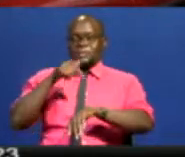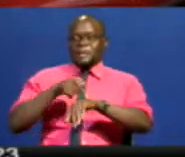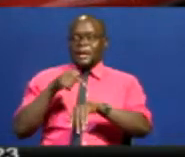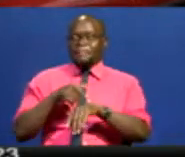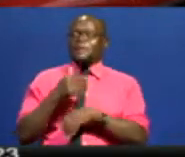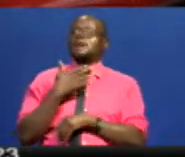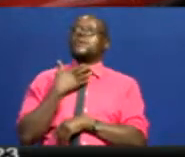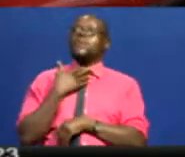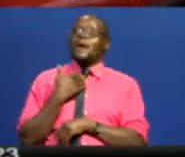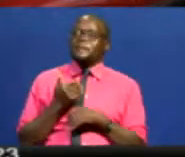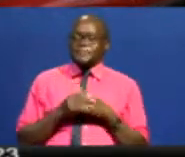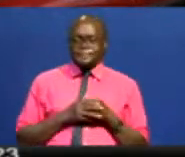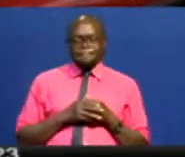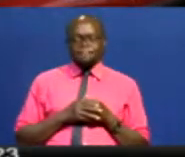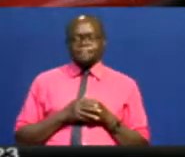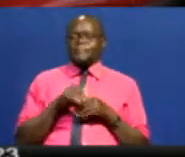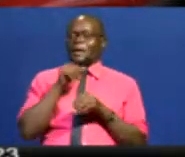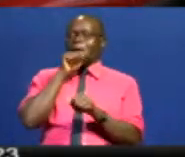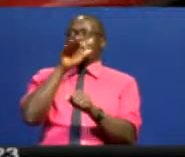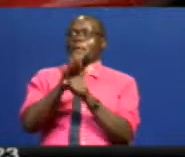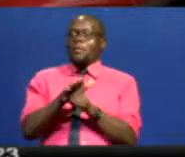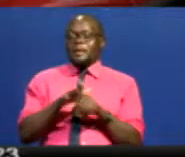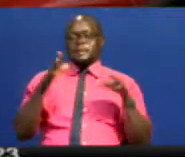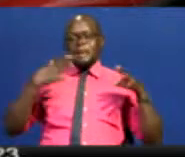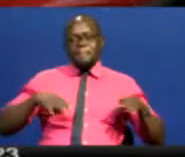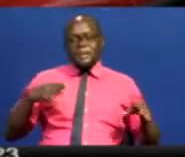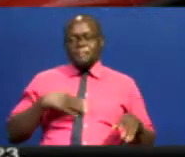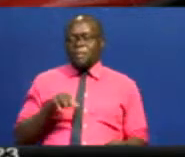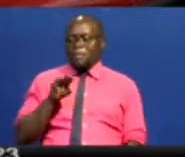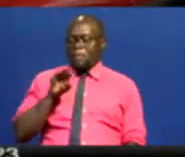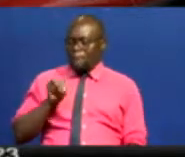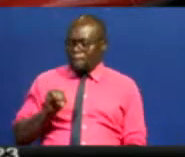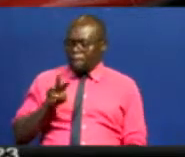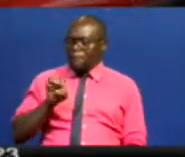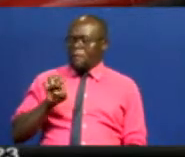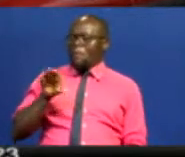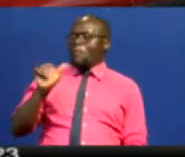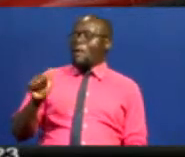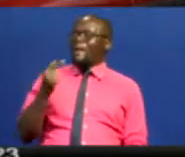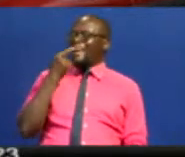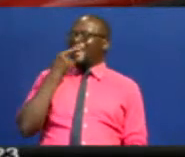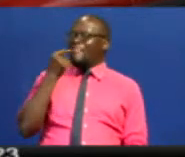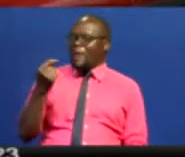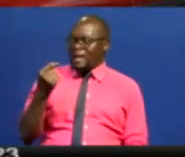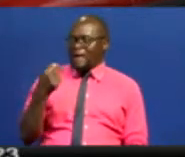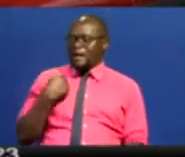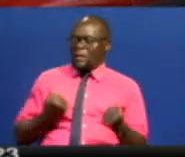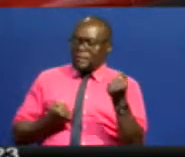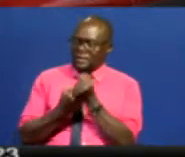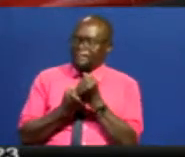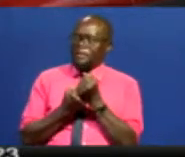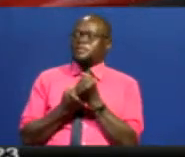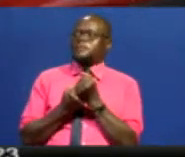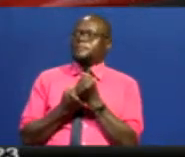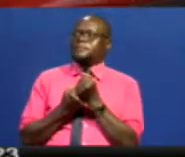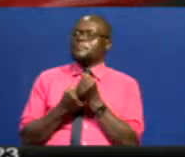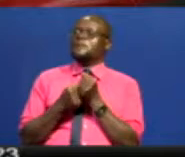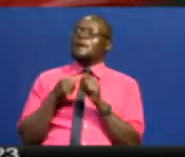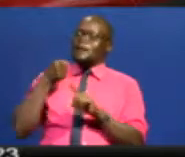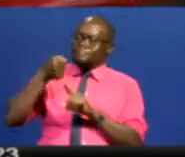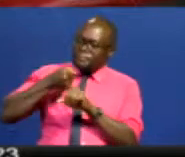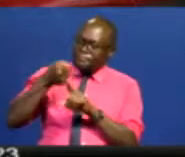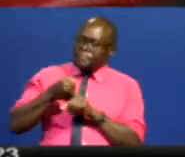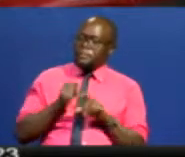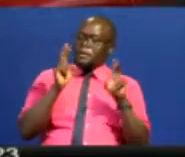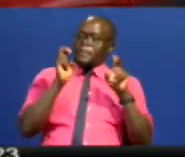want to promise the people of Mwea that I will continue pushing and aggravating for the issues on this